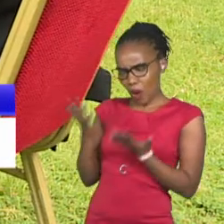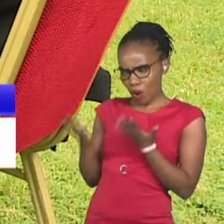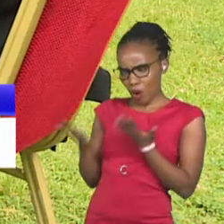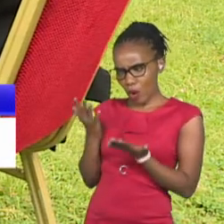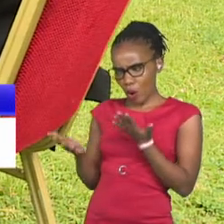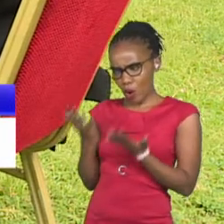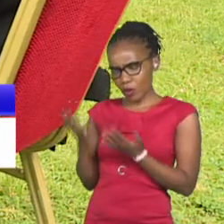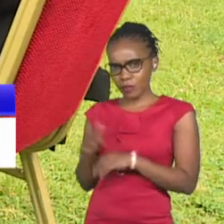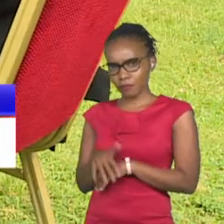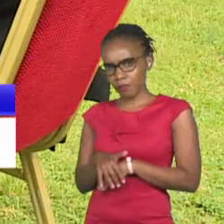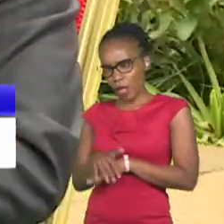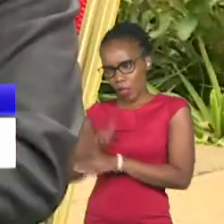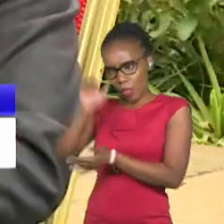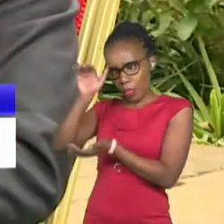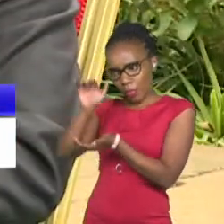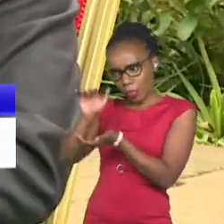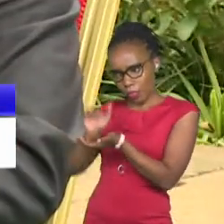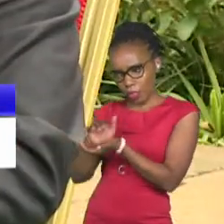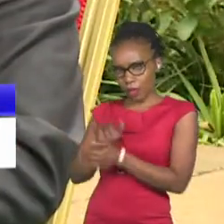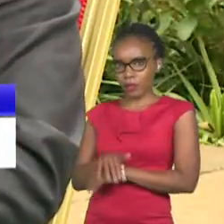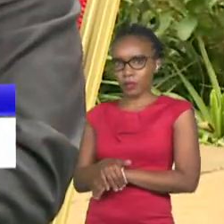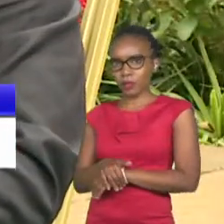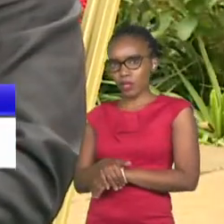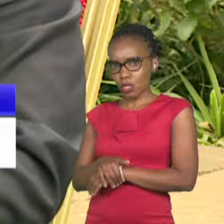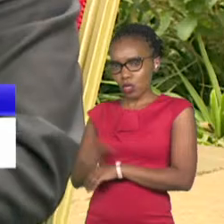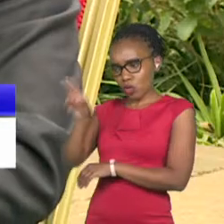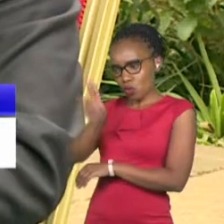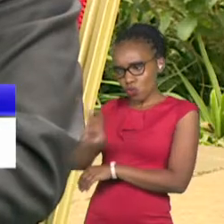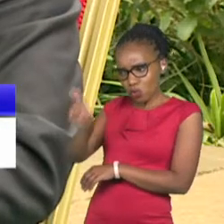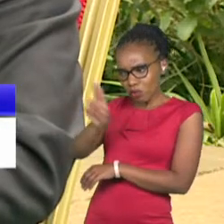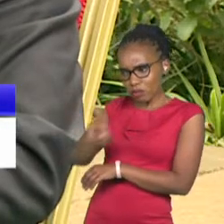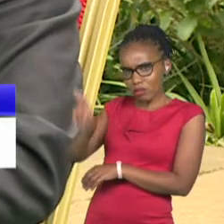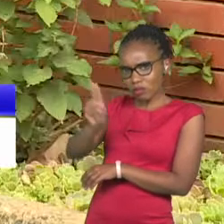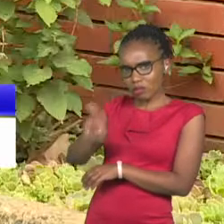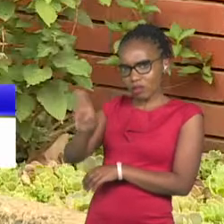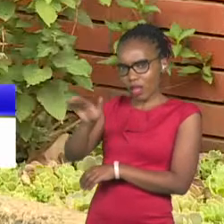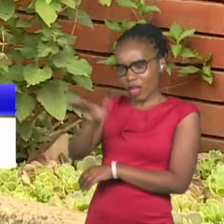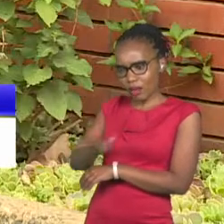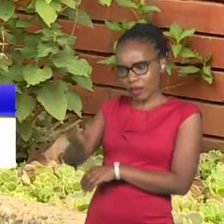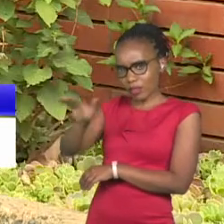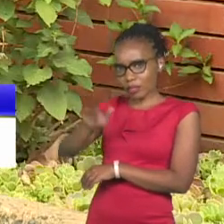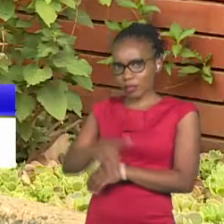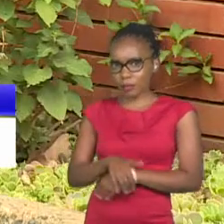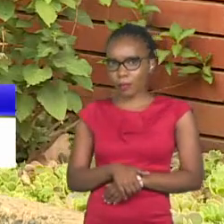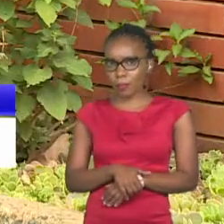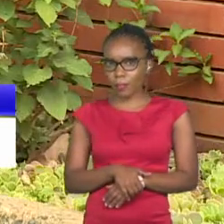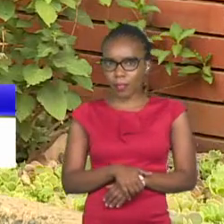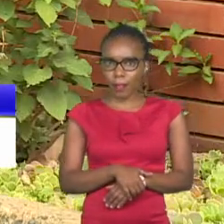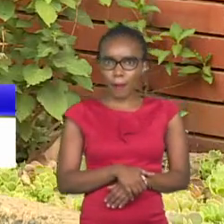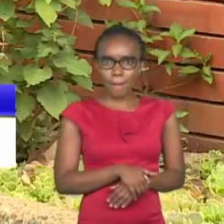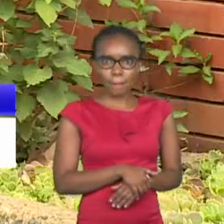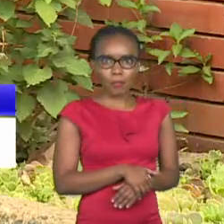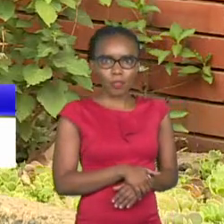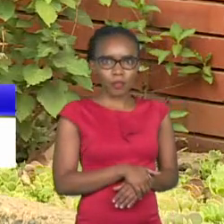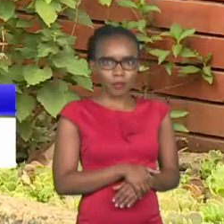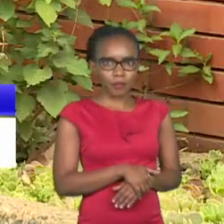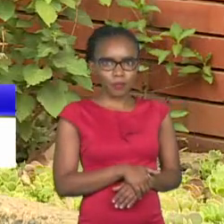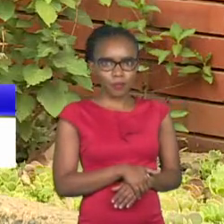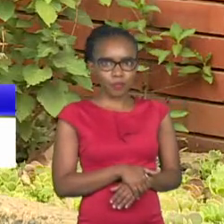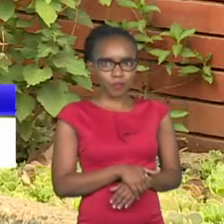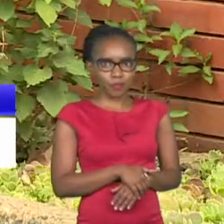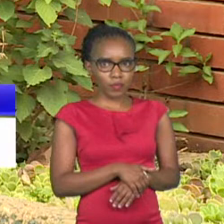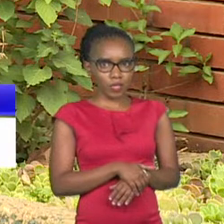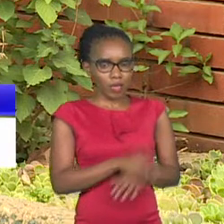how to reduce their spending areas. Absolutely. One crucial